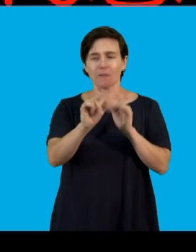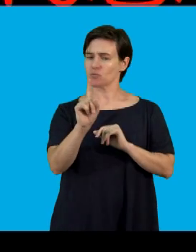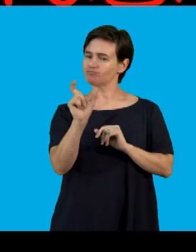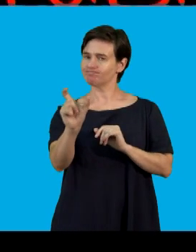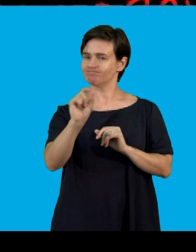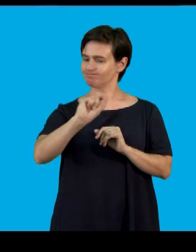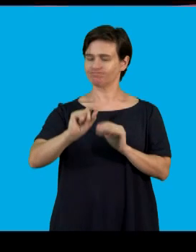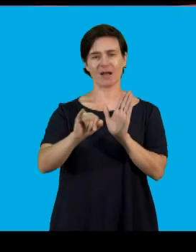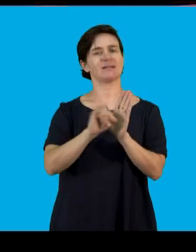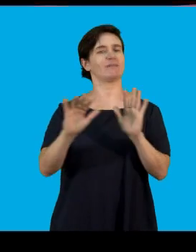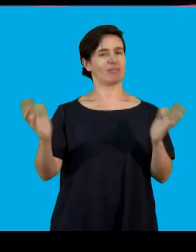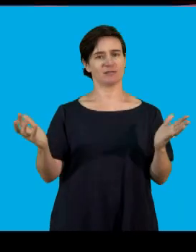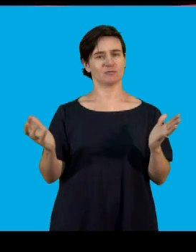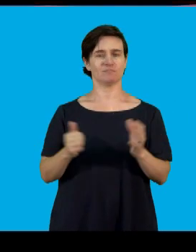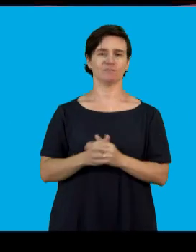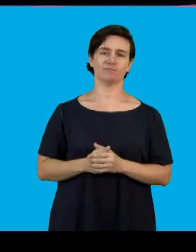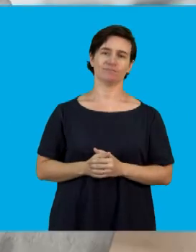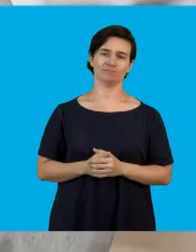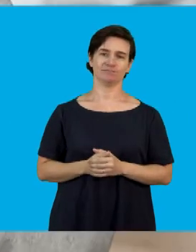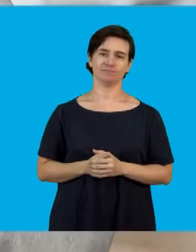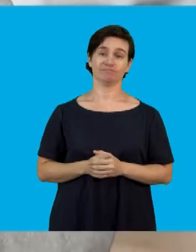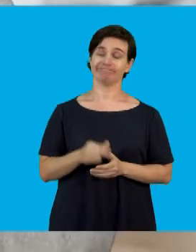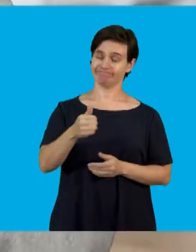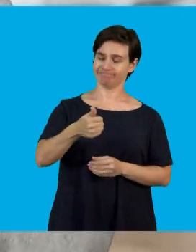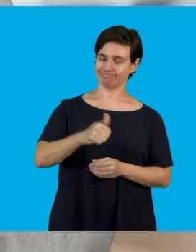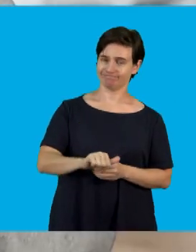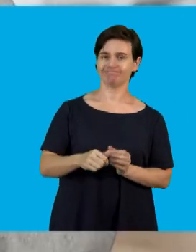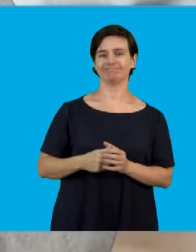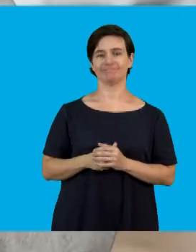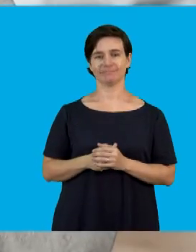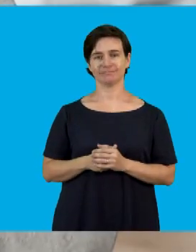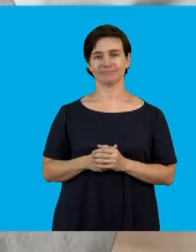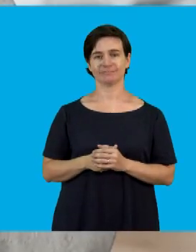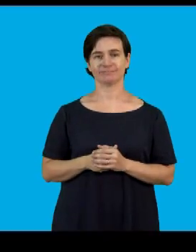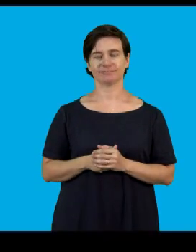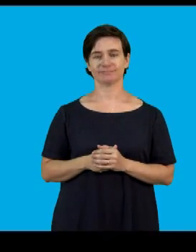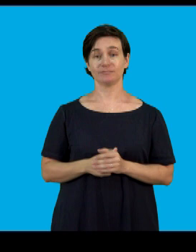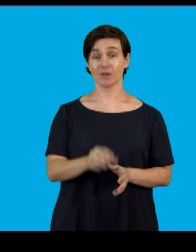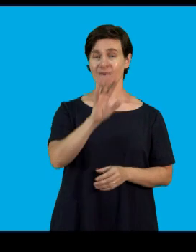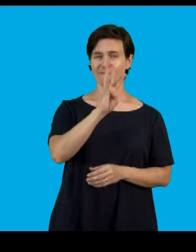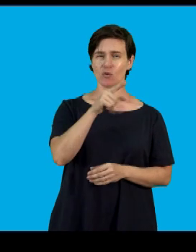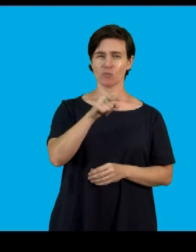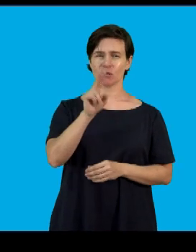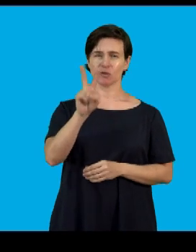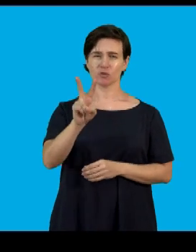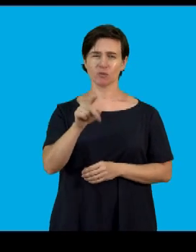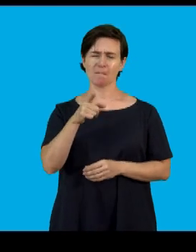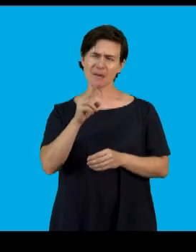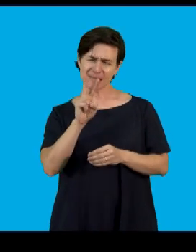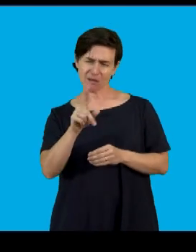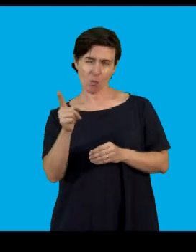only. All right, let's move on. All right, 4.2